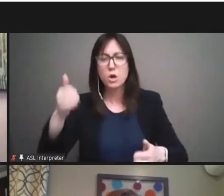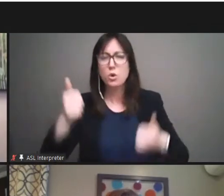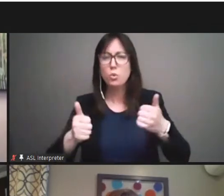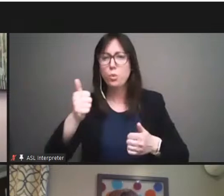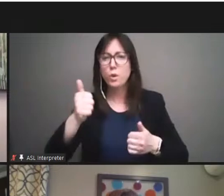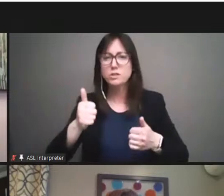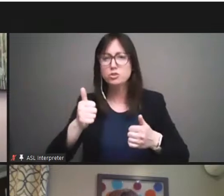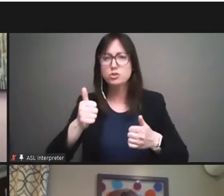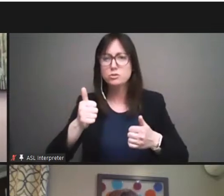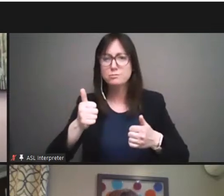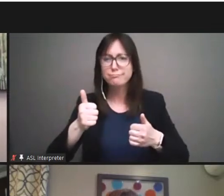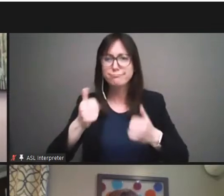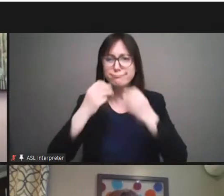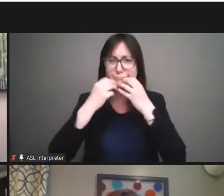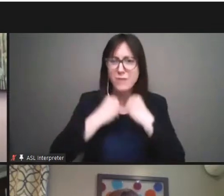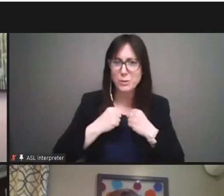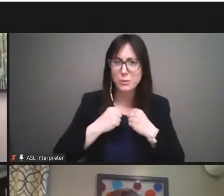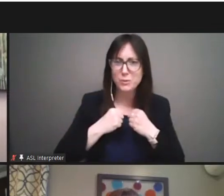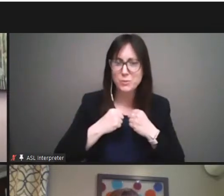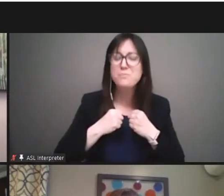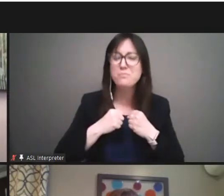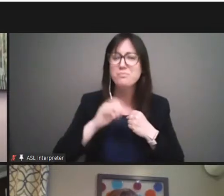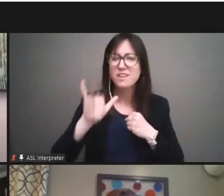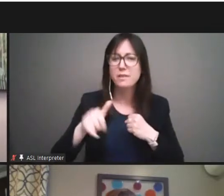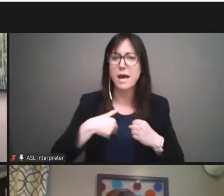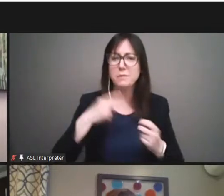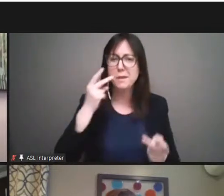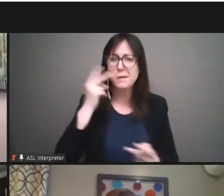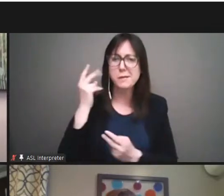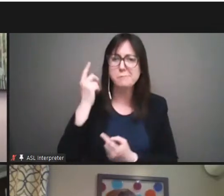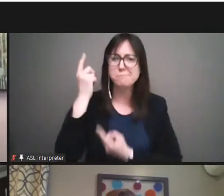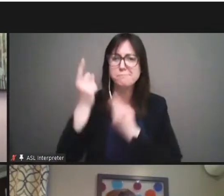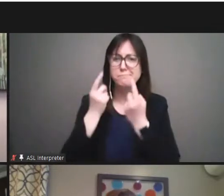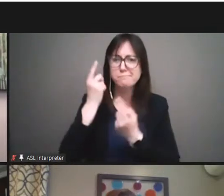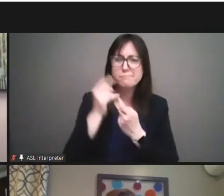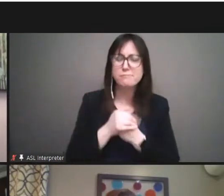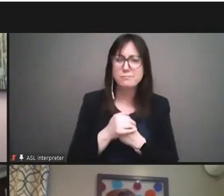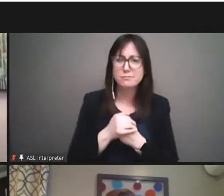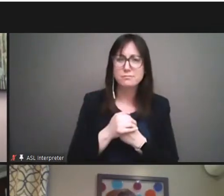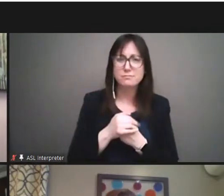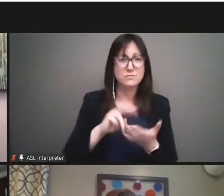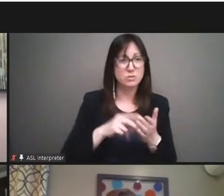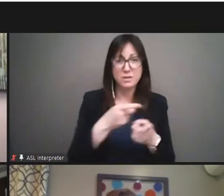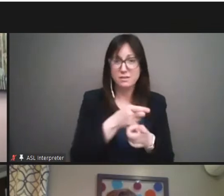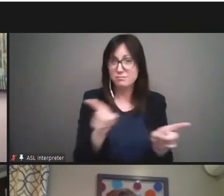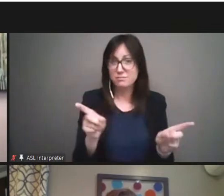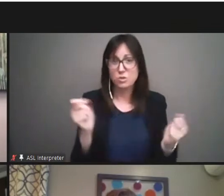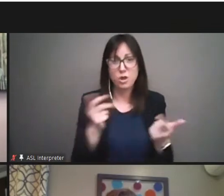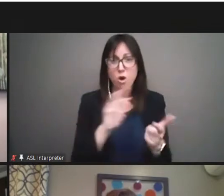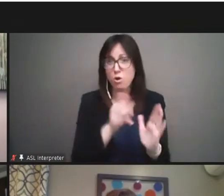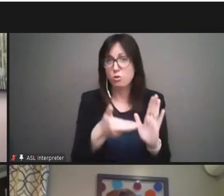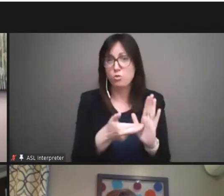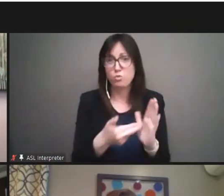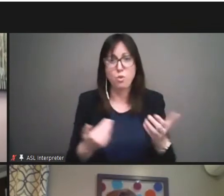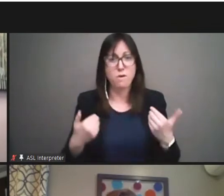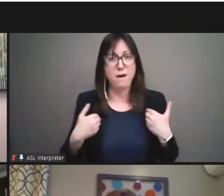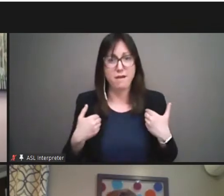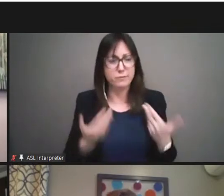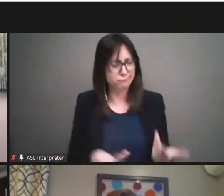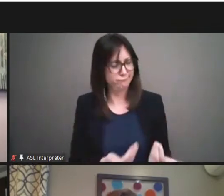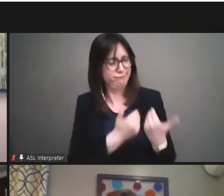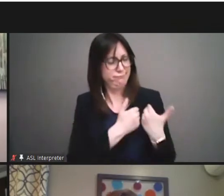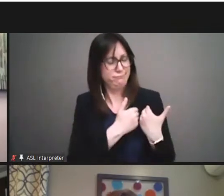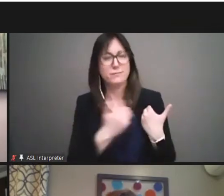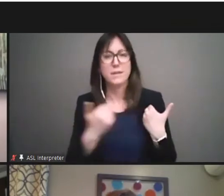an opportunity to reflect on. And also, like, each of us has a role in ensuring that this pandemic doesn't go further